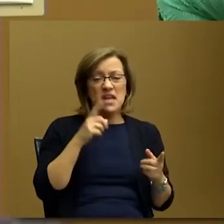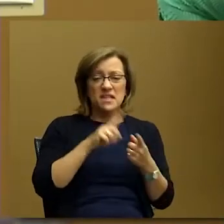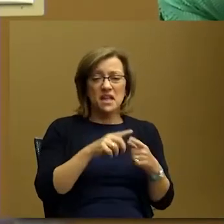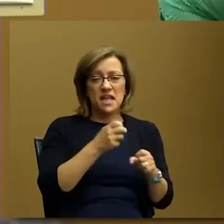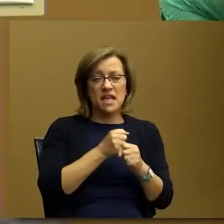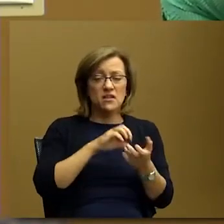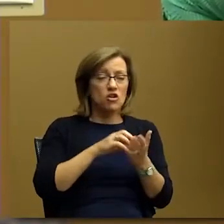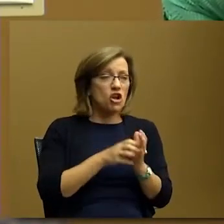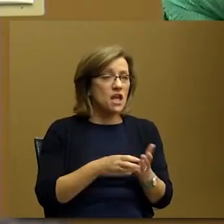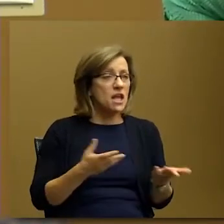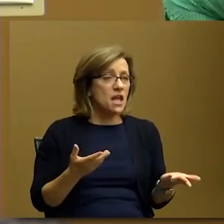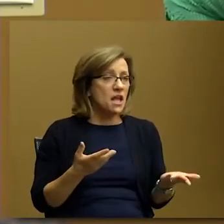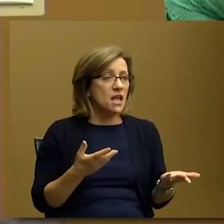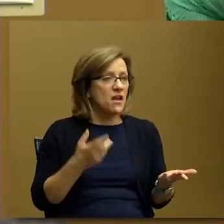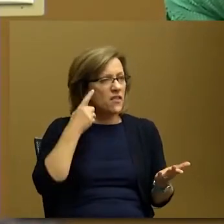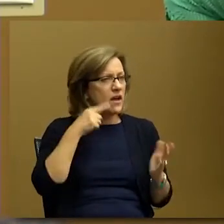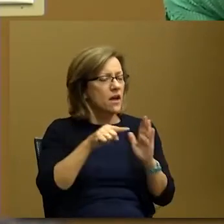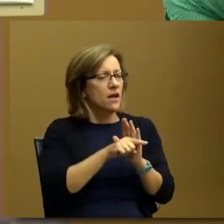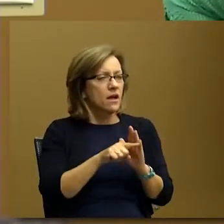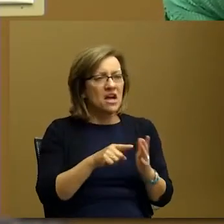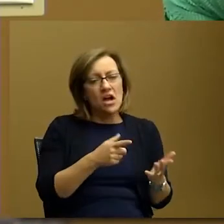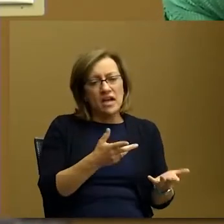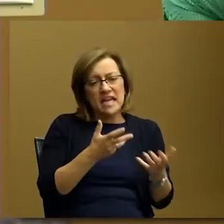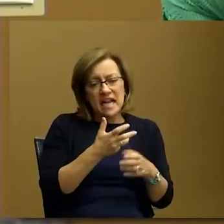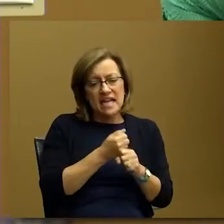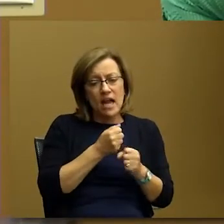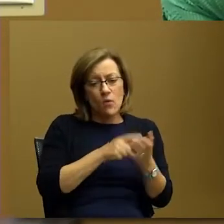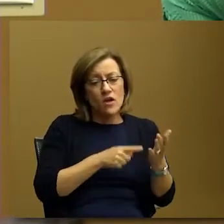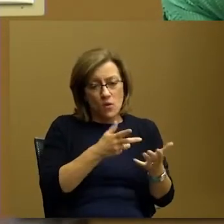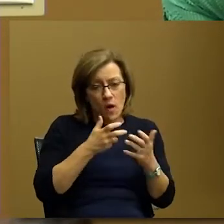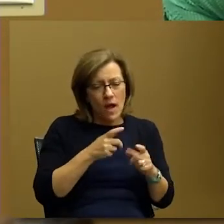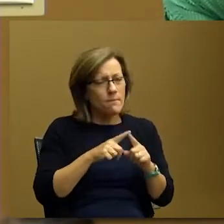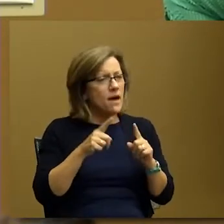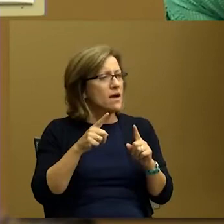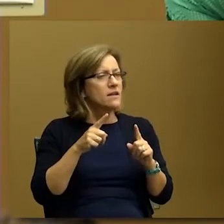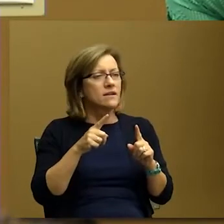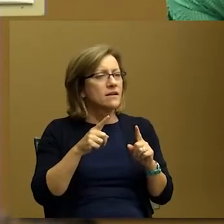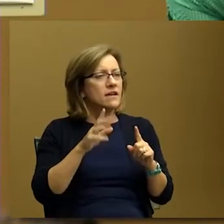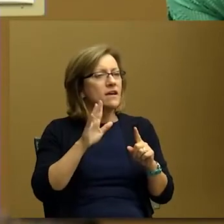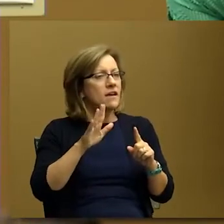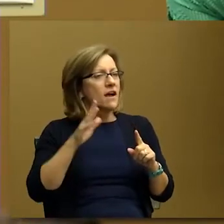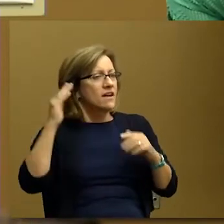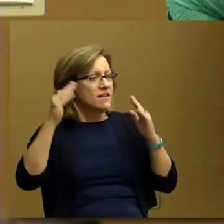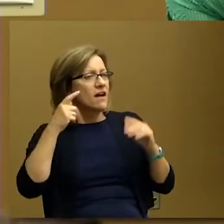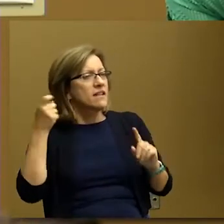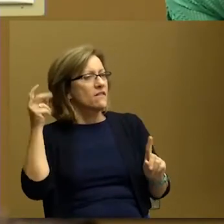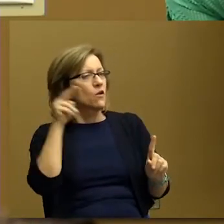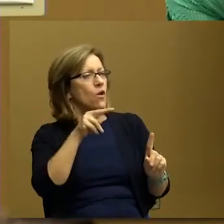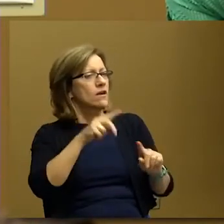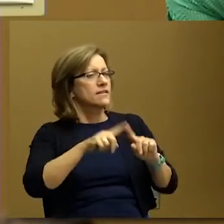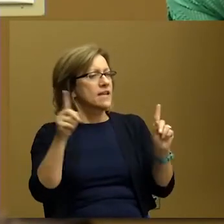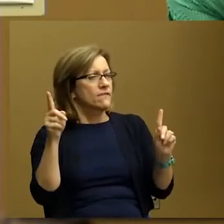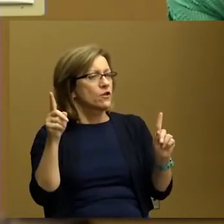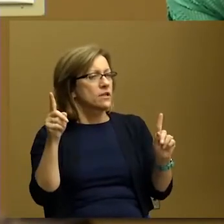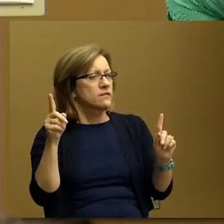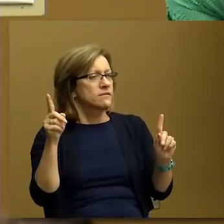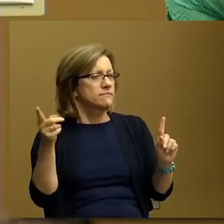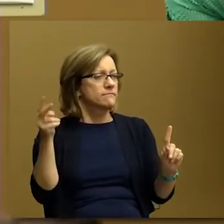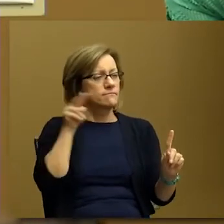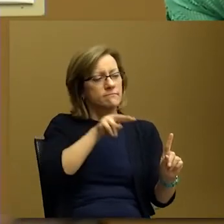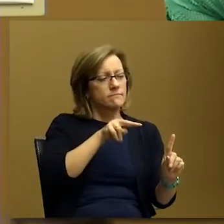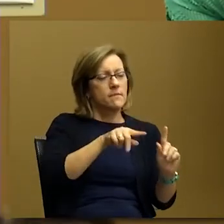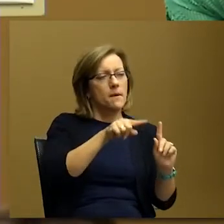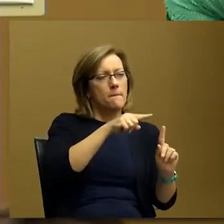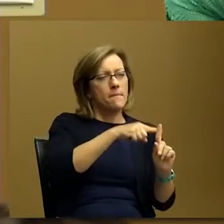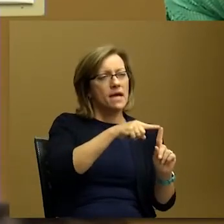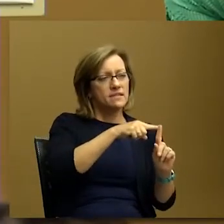so again, it's the whole getting what you want, but thinking of it in that negative way instead of the positive